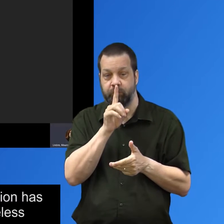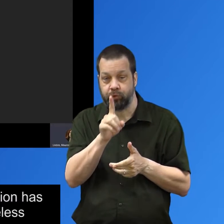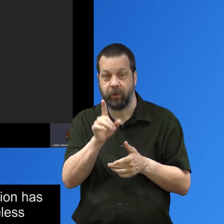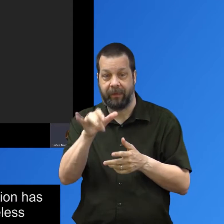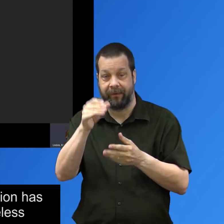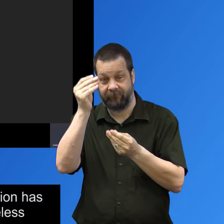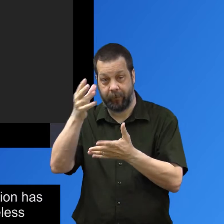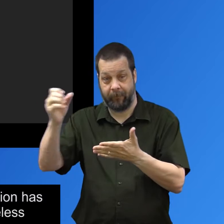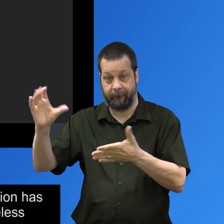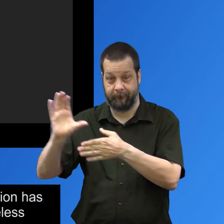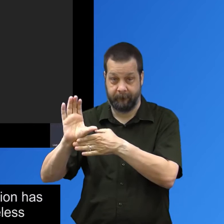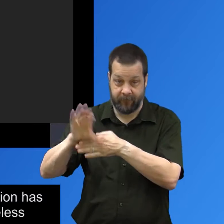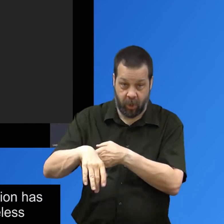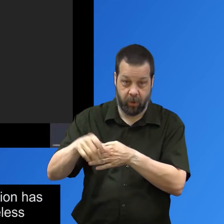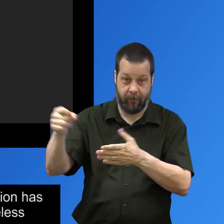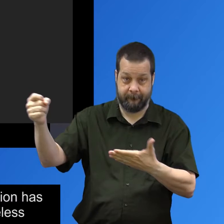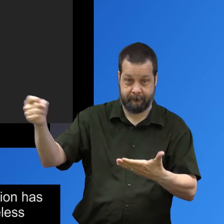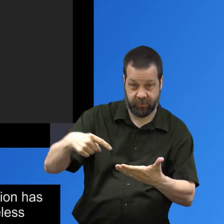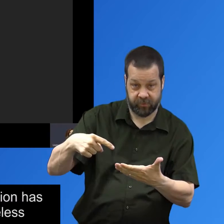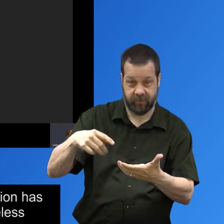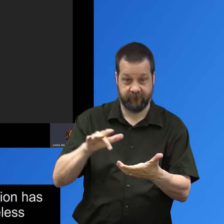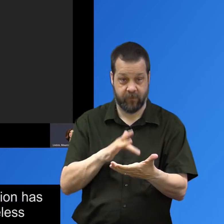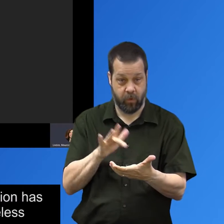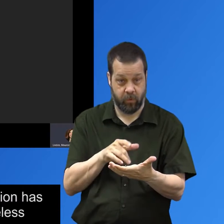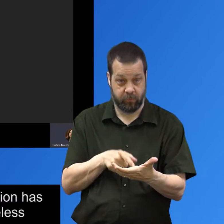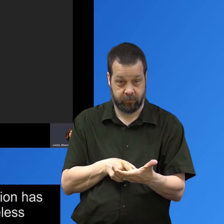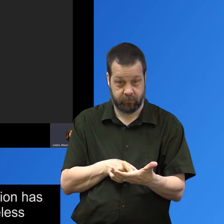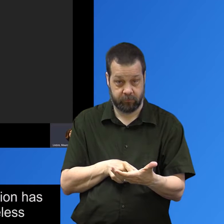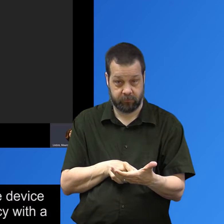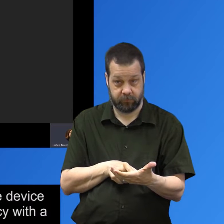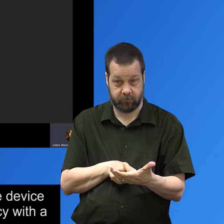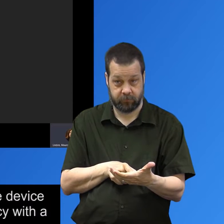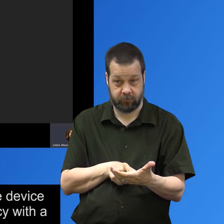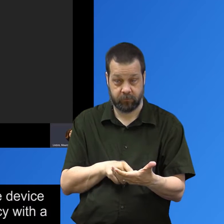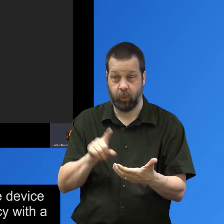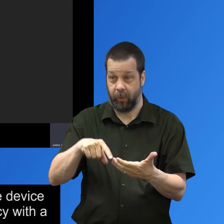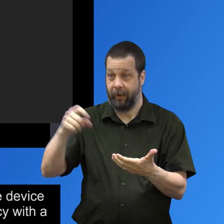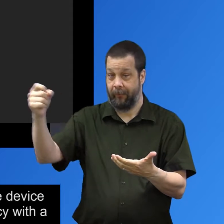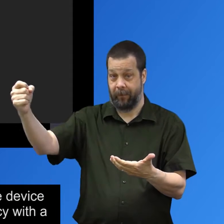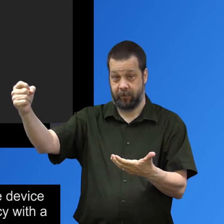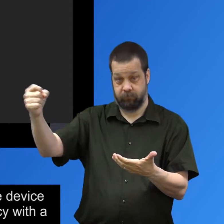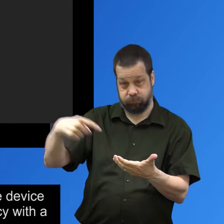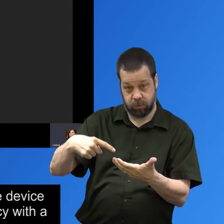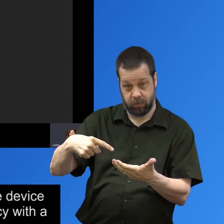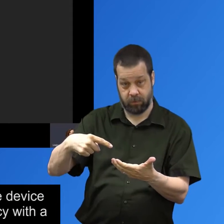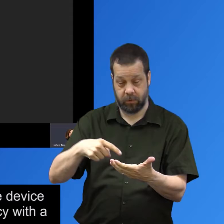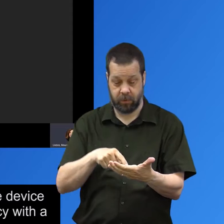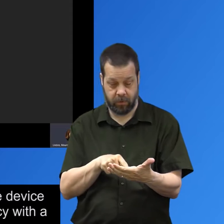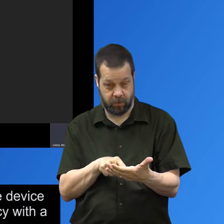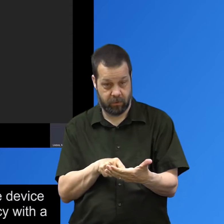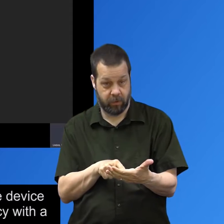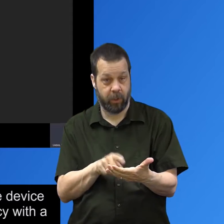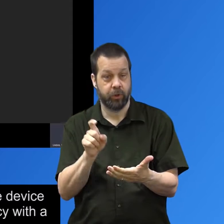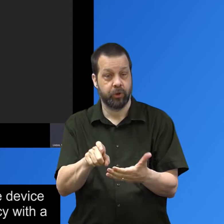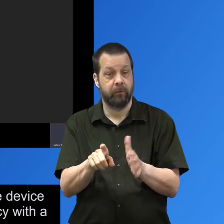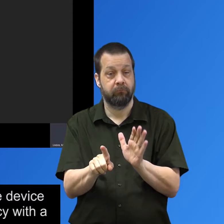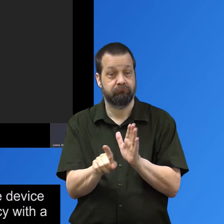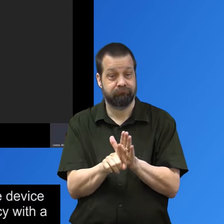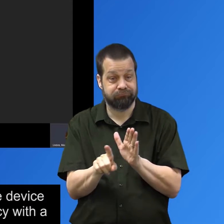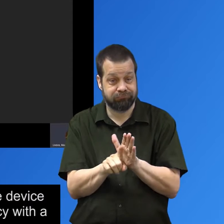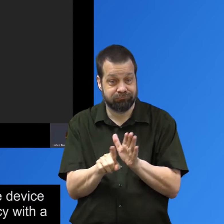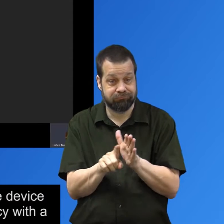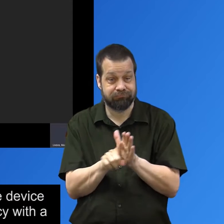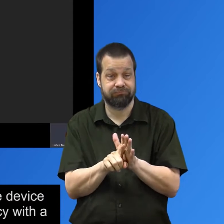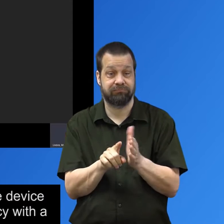this information has been pushed to your smart device. When a wireless emergency alert comes to an individual's smartphone device, the